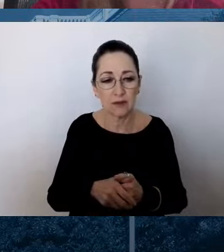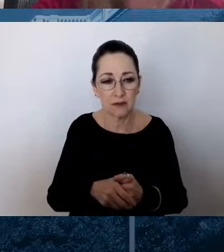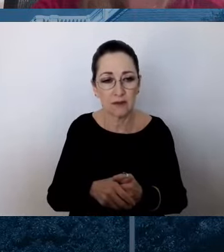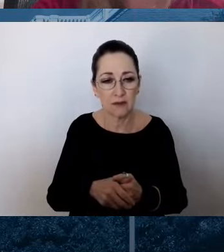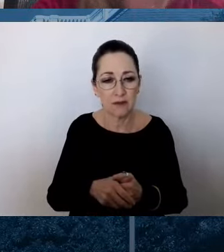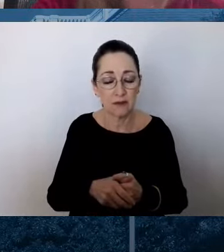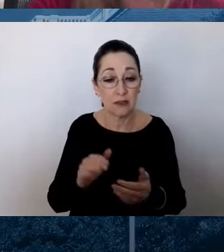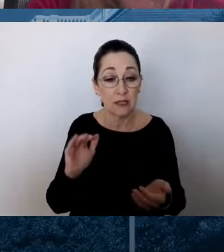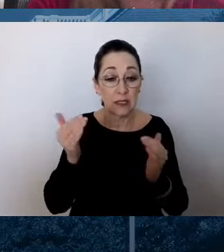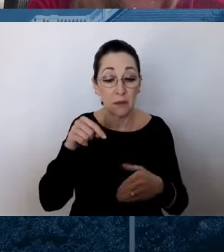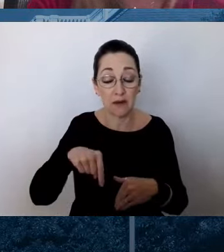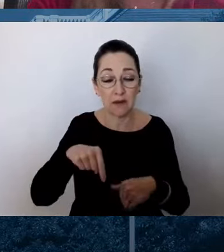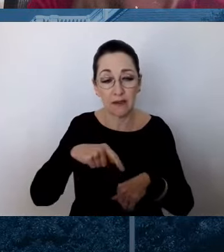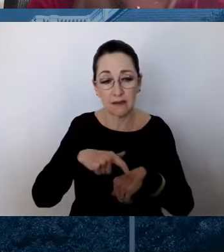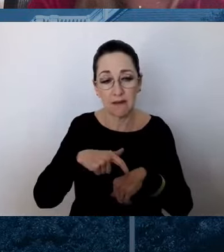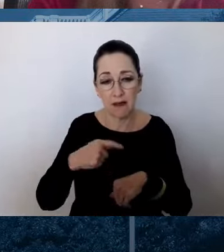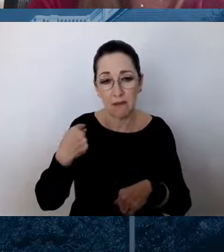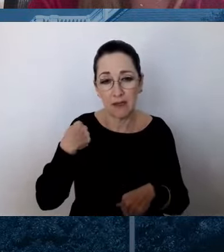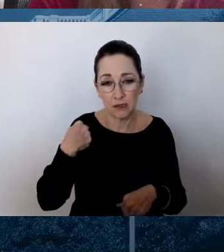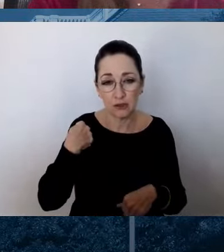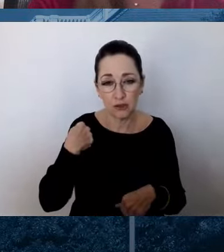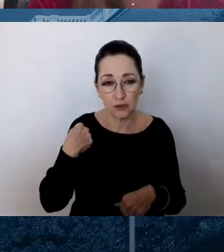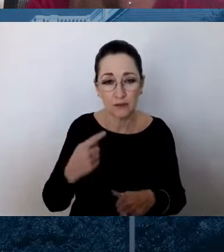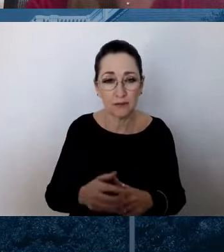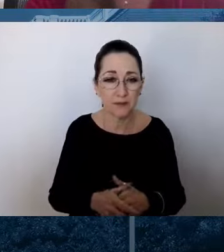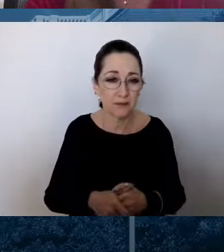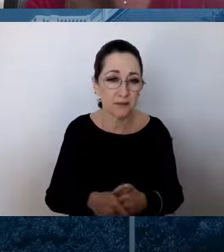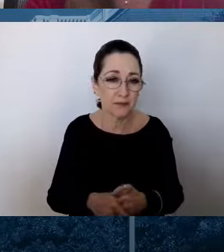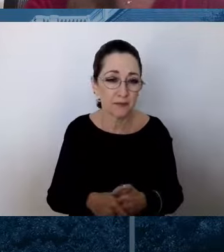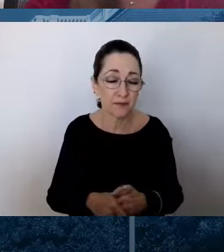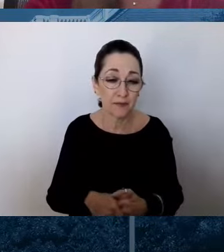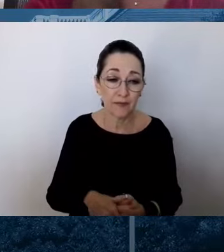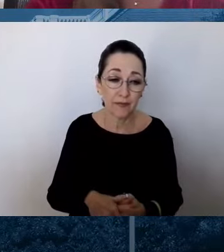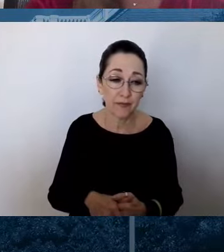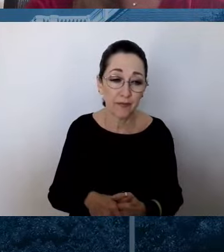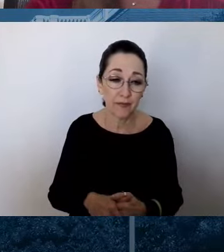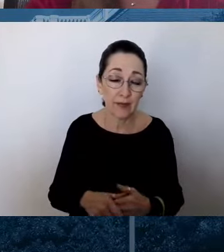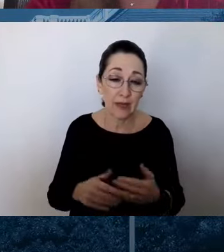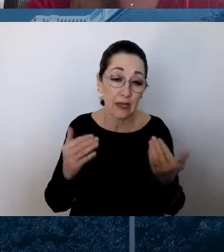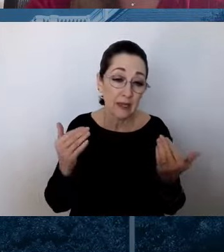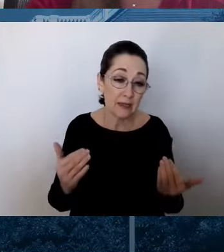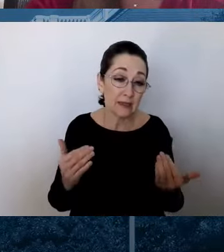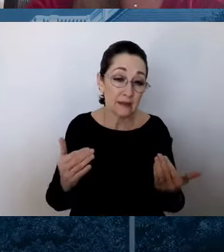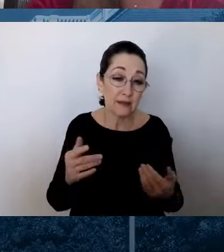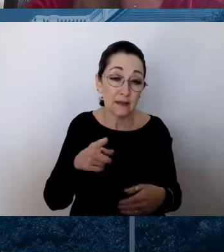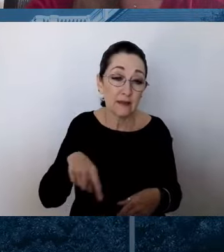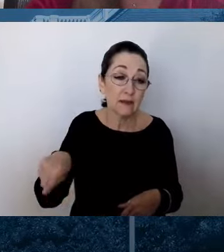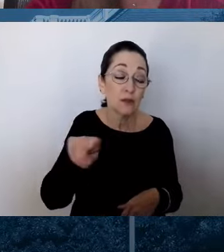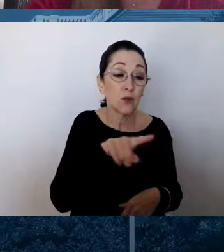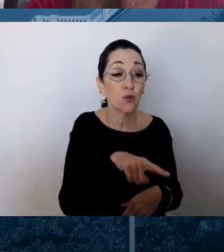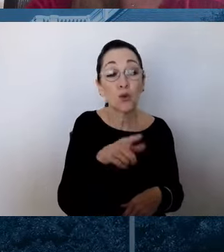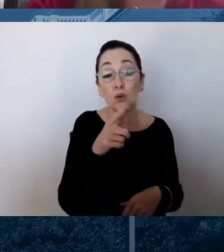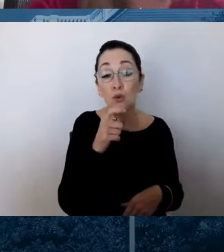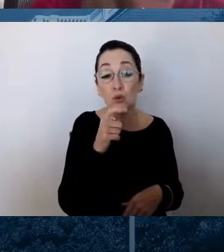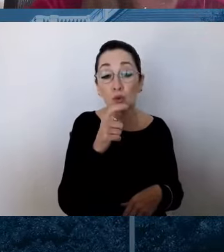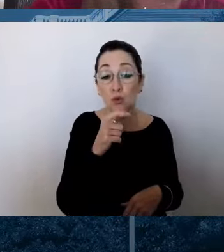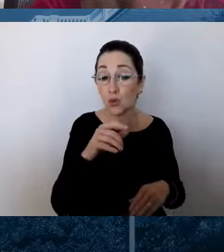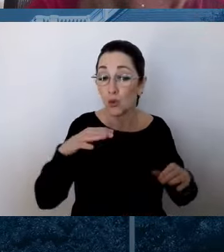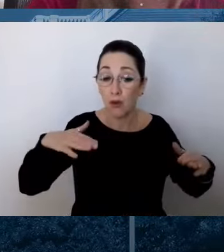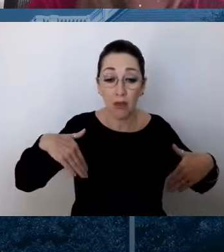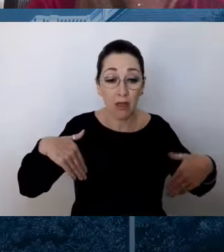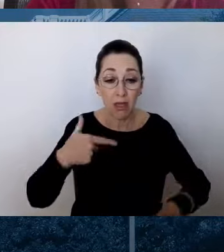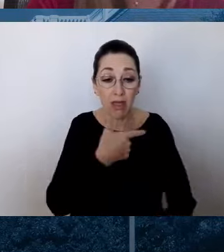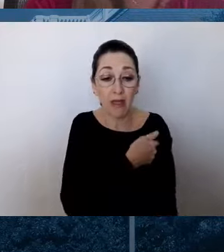time last year. So 80% of the deaths are among individuals who are not